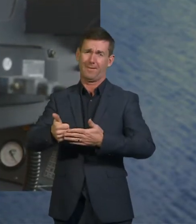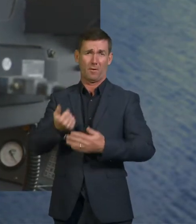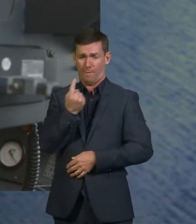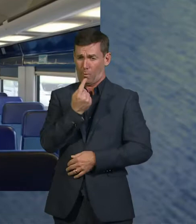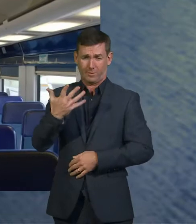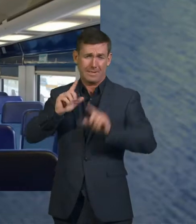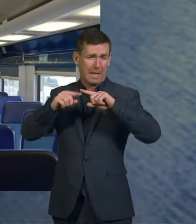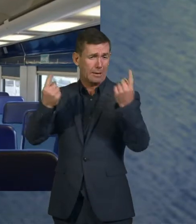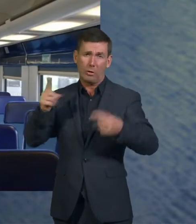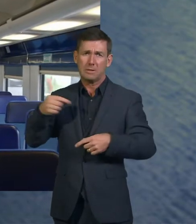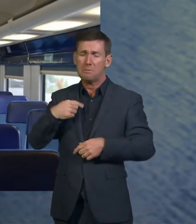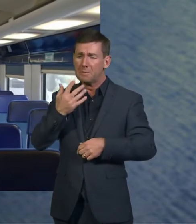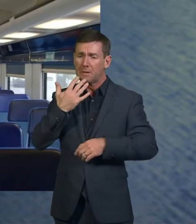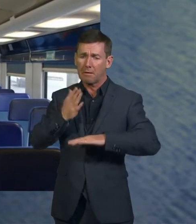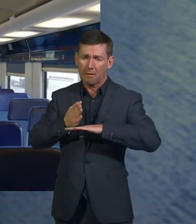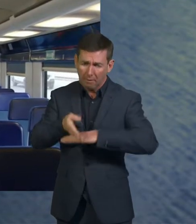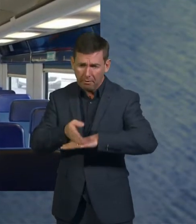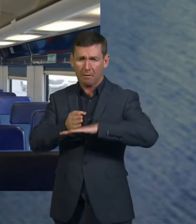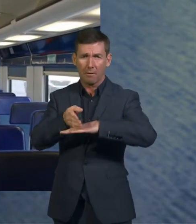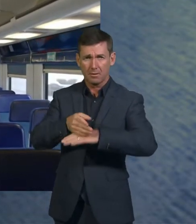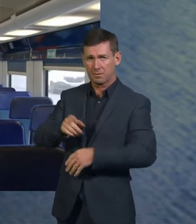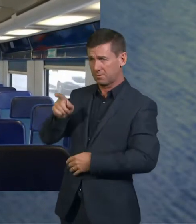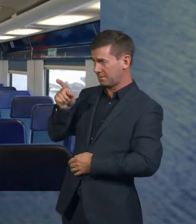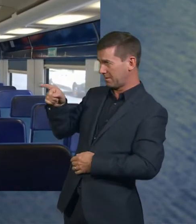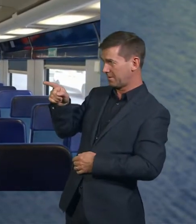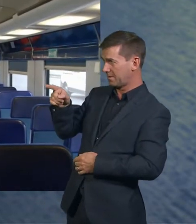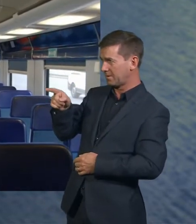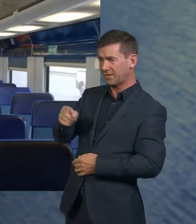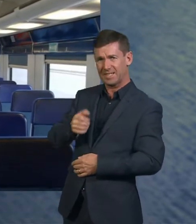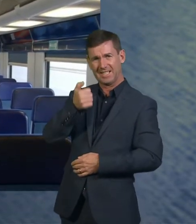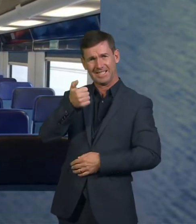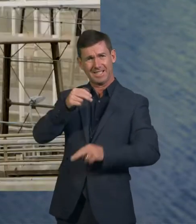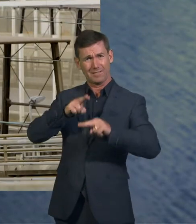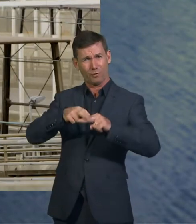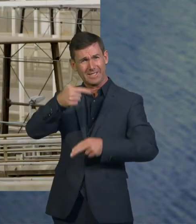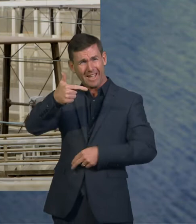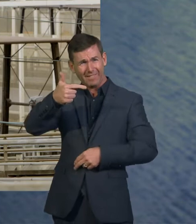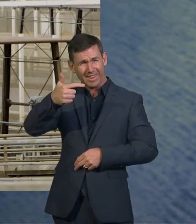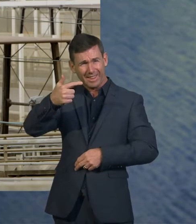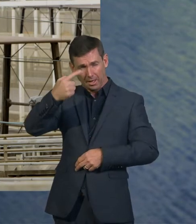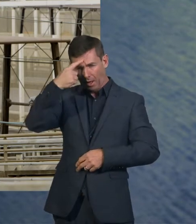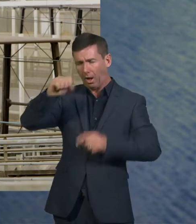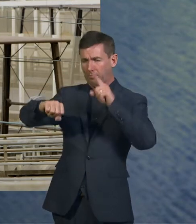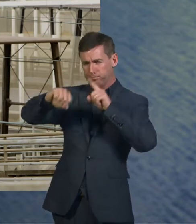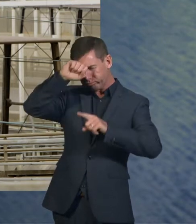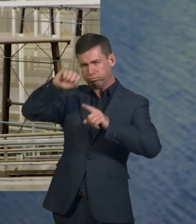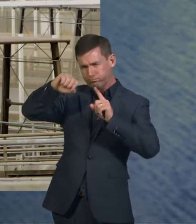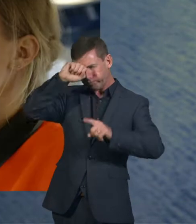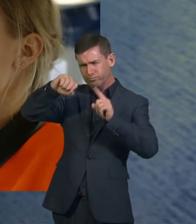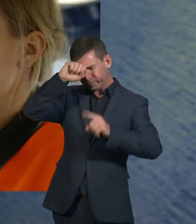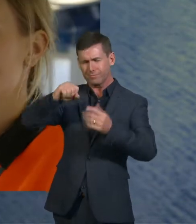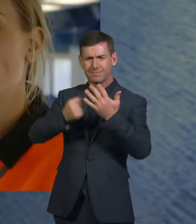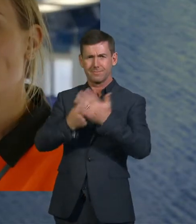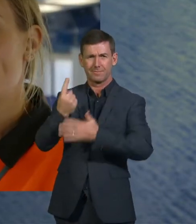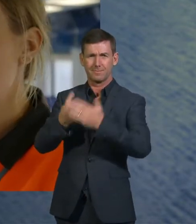a platform, and 6'7" Steve bangs his head on more or less everything. He actually rang me up the other day and he